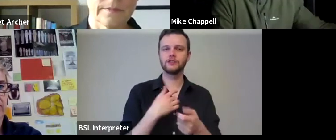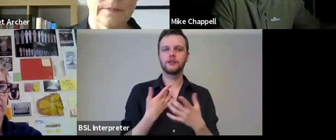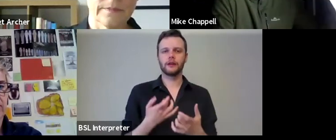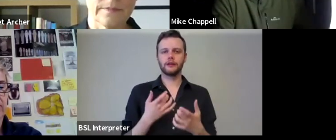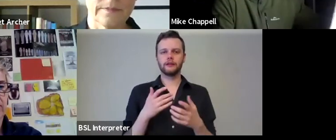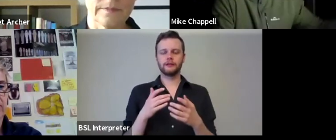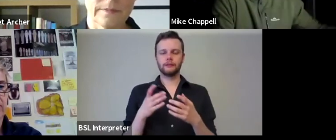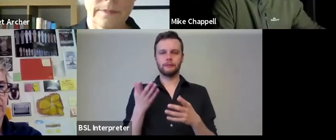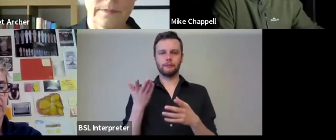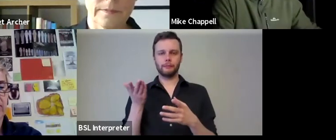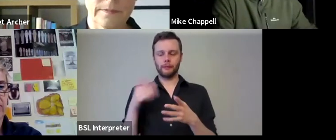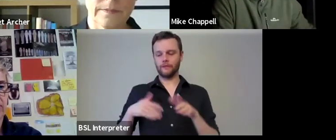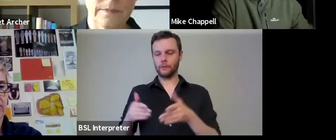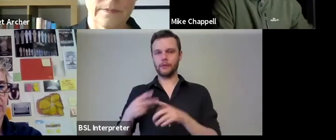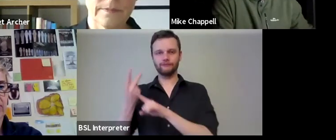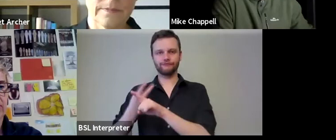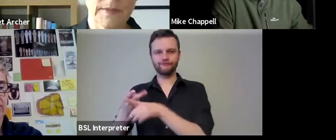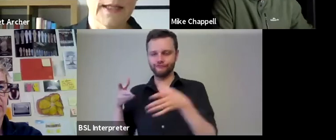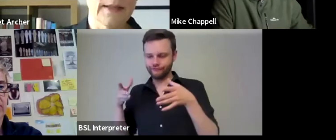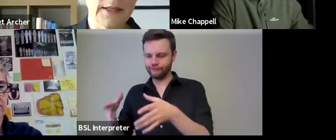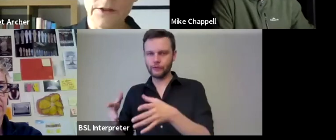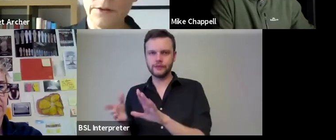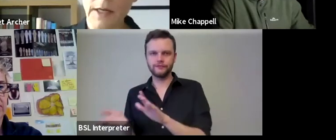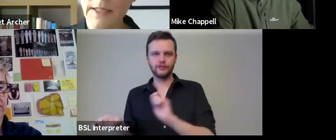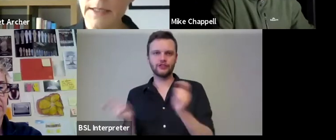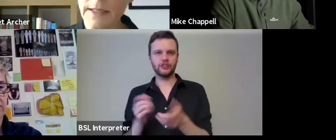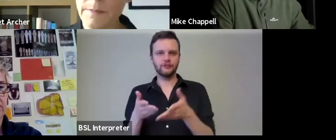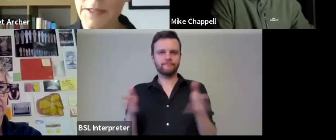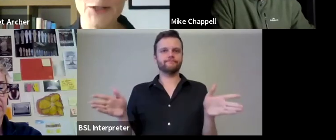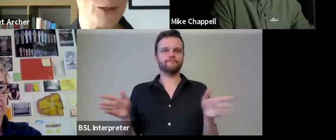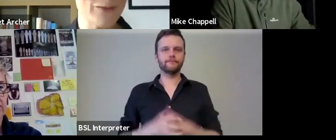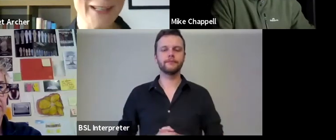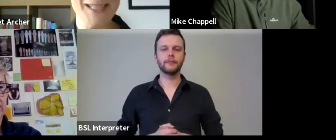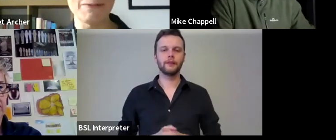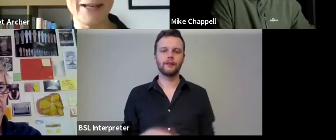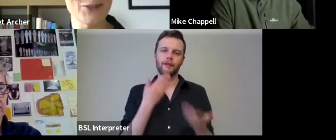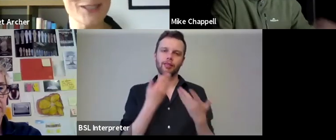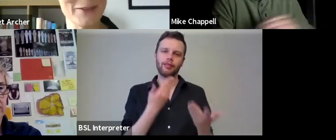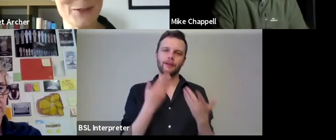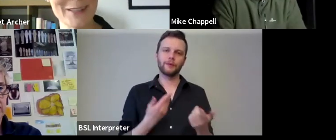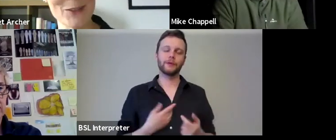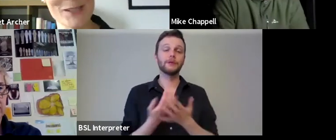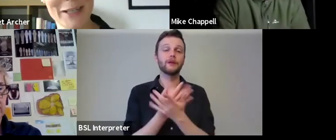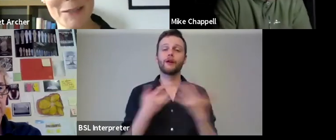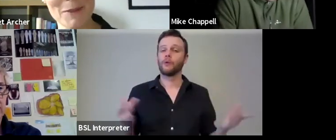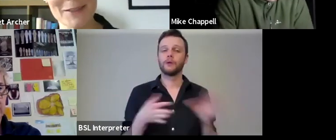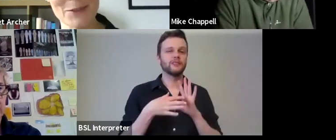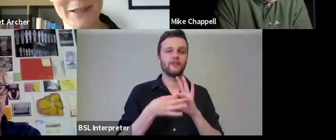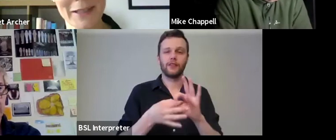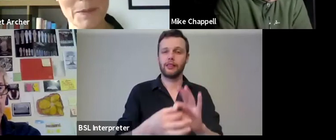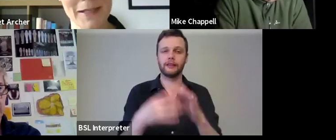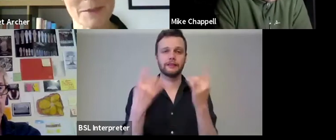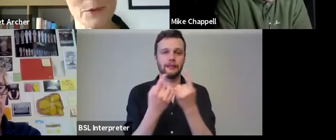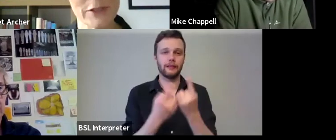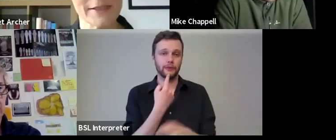of preconceived habits. Thank you. I mean, there's lots of links to be made across everything that you're saying, but sort of